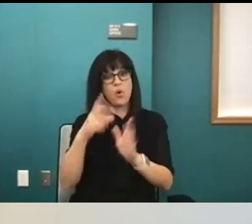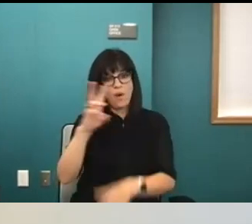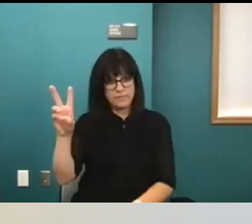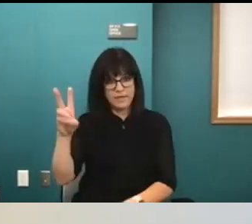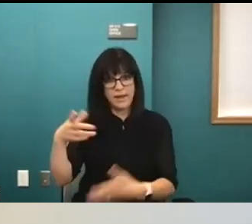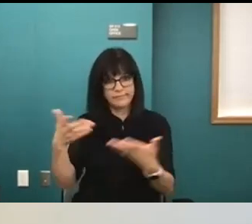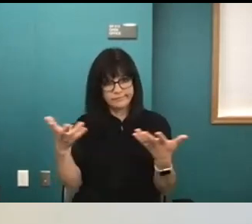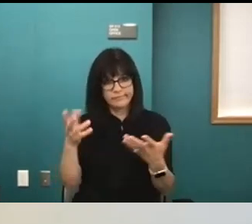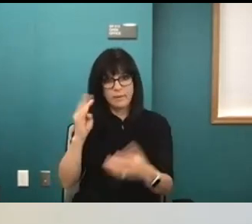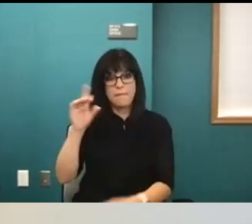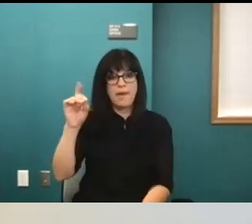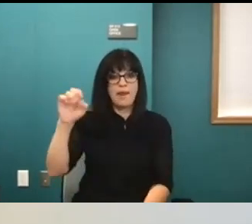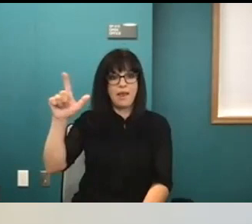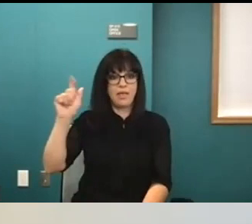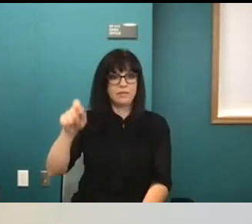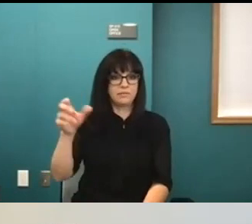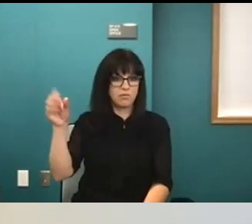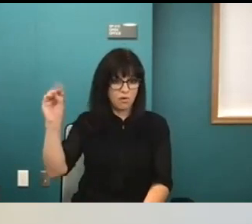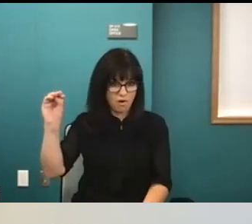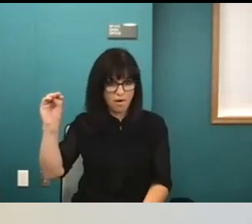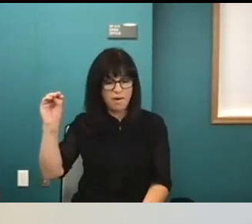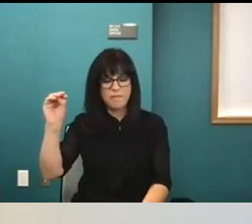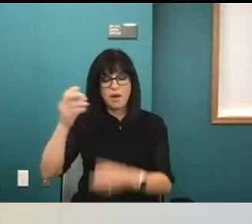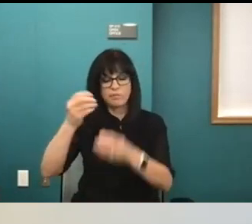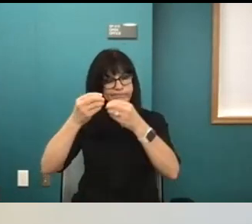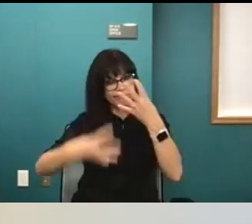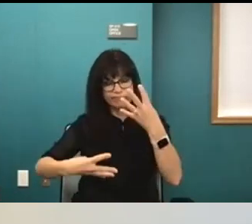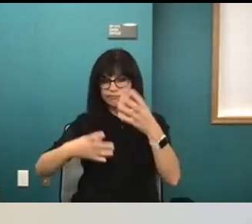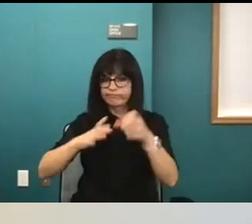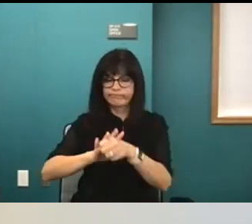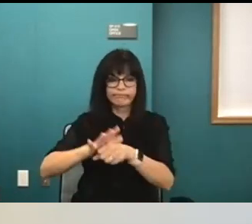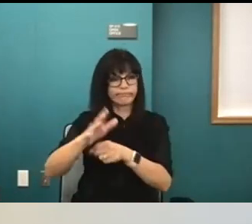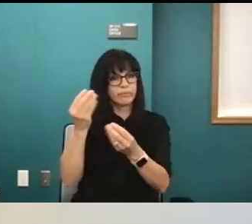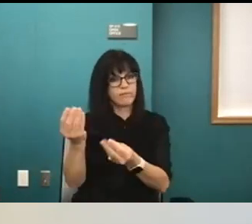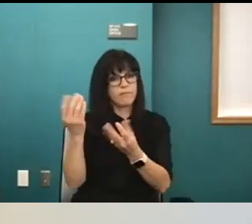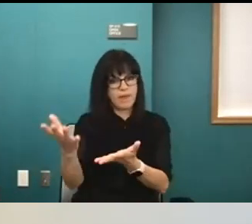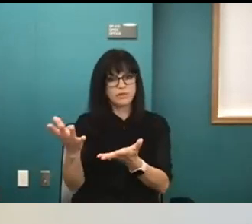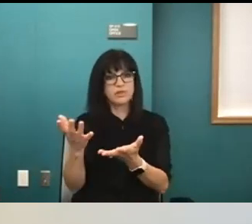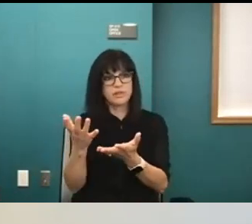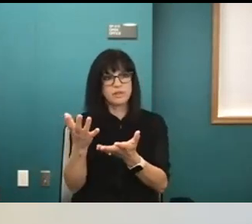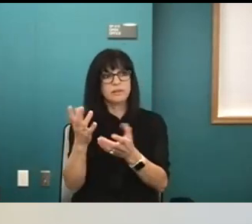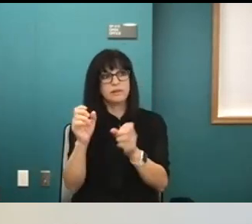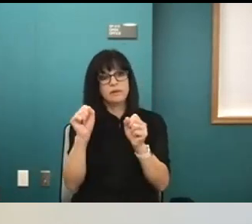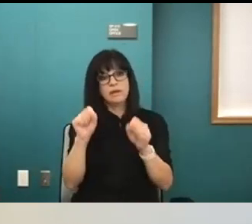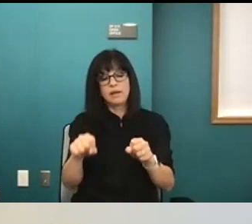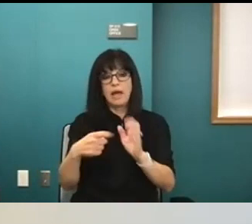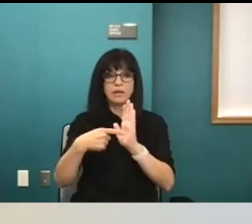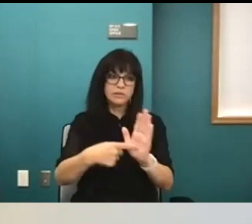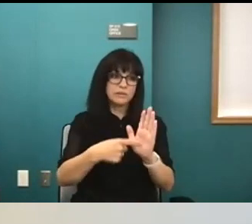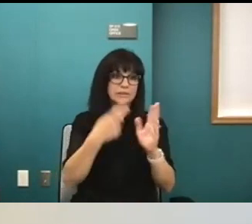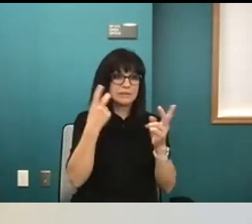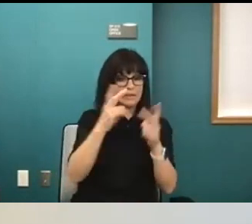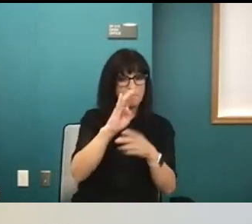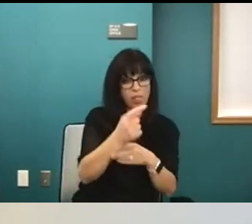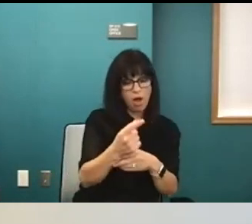to Medell.com, it has a ton of information. There you can get to our blog and read some tips